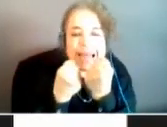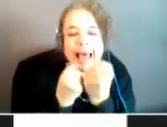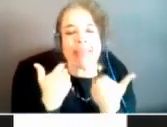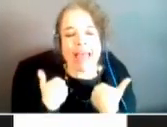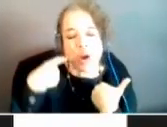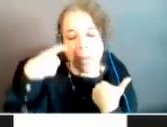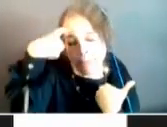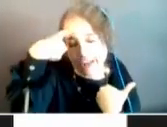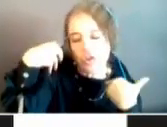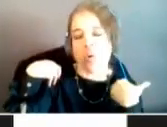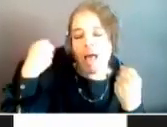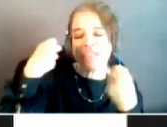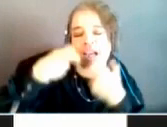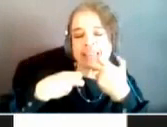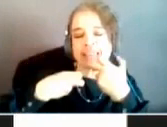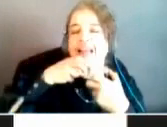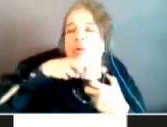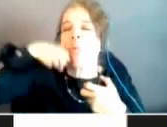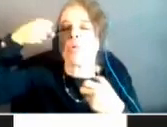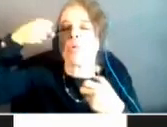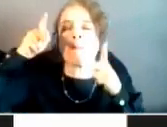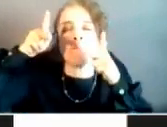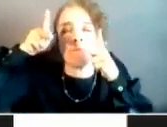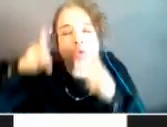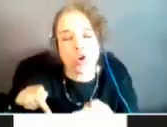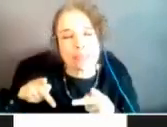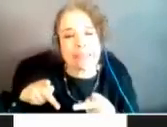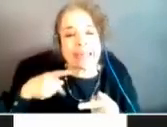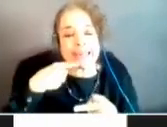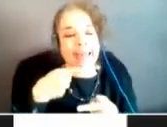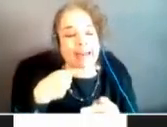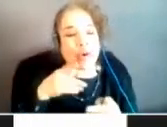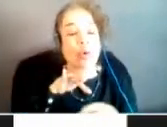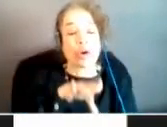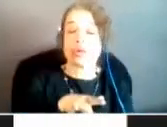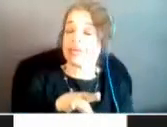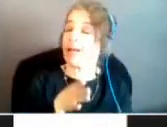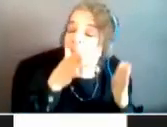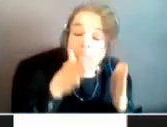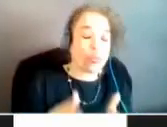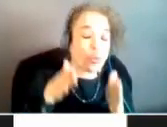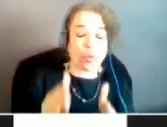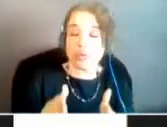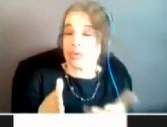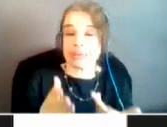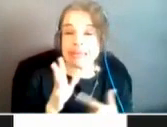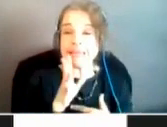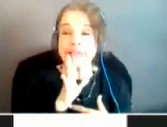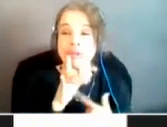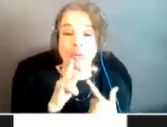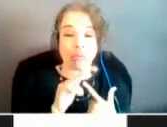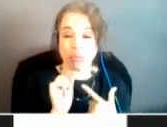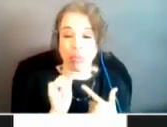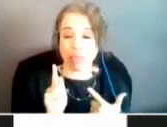mental health issues as an older person. When, as I said earlier, the person, if they speak to at